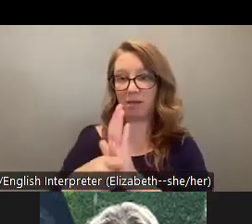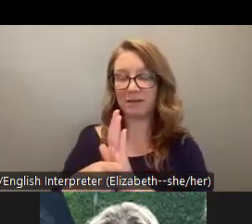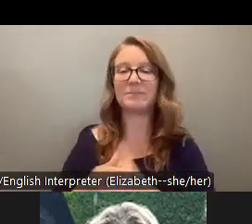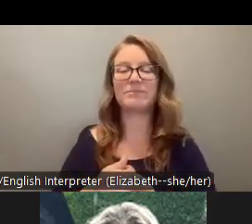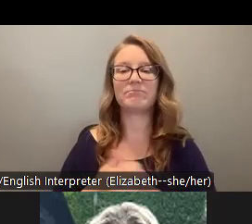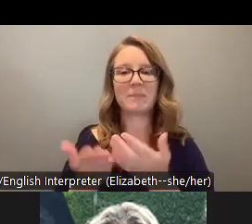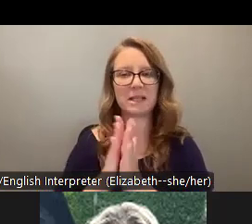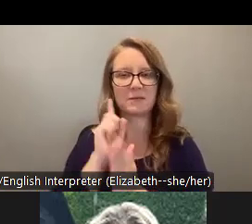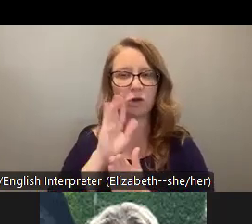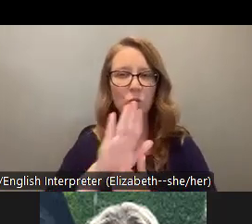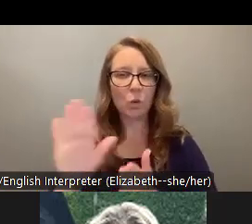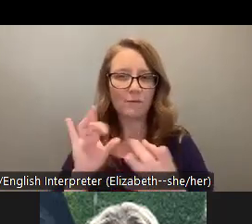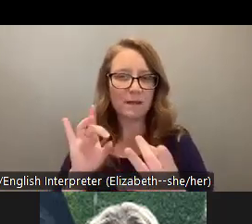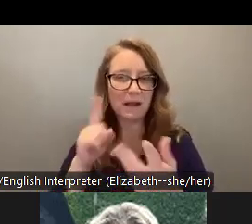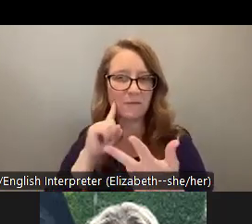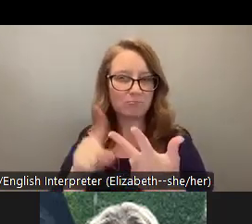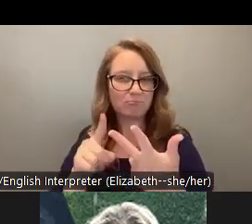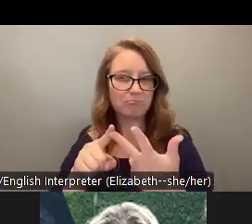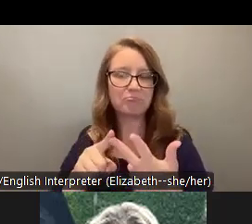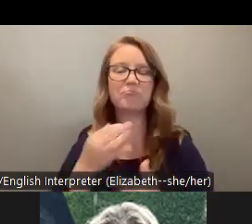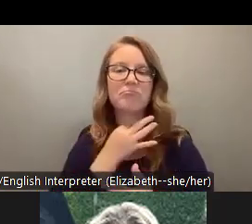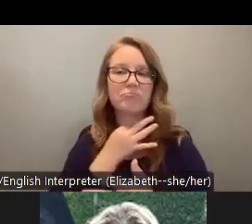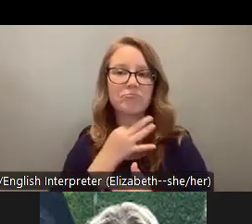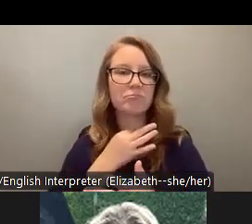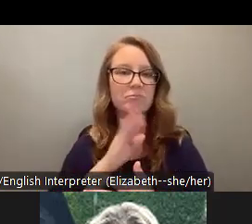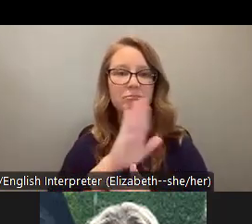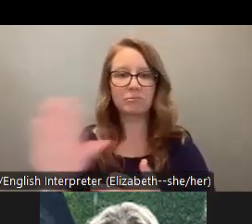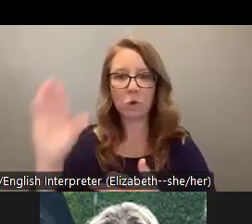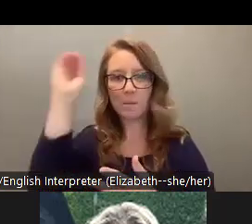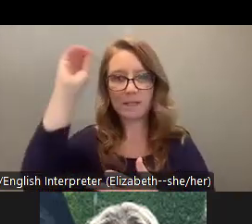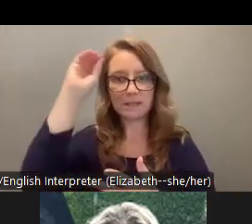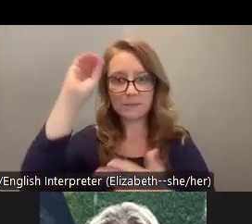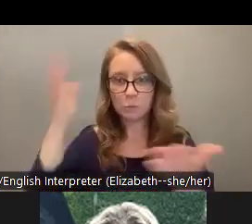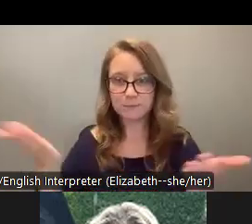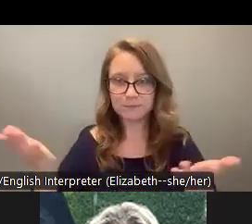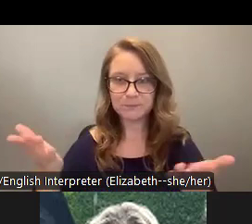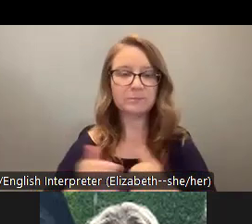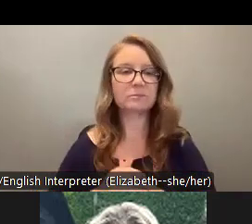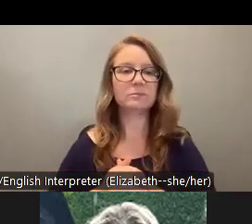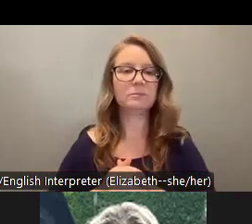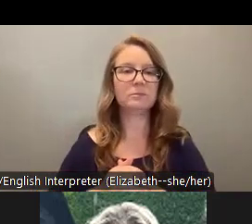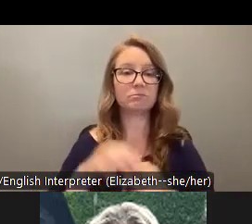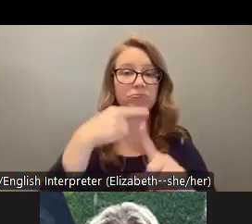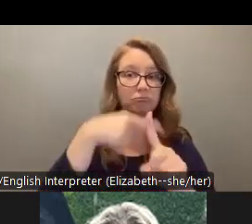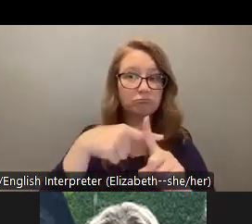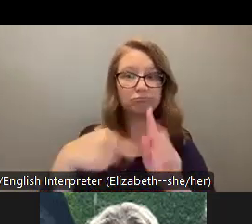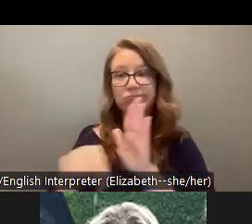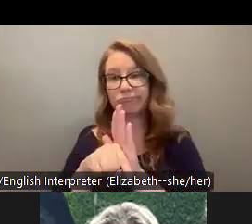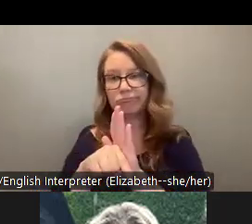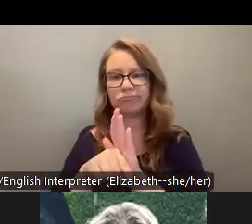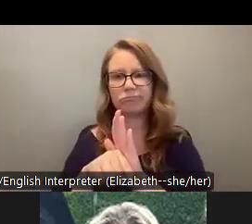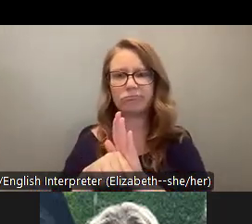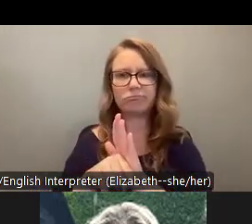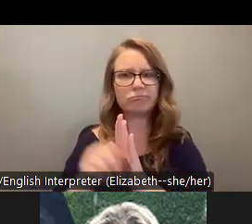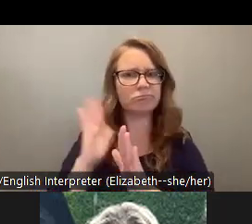on this option. So again, the question is, what is it? What is the community opinion on this option? Are there other pros or cons or considerations that were not included?